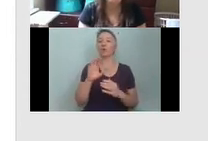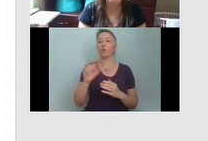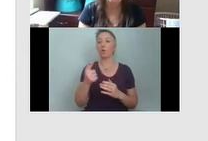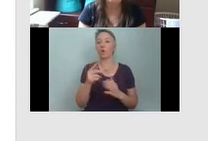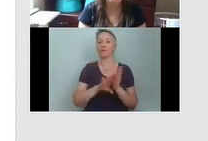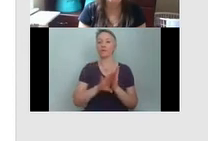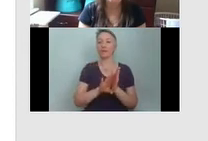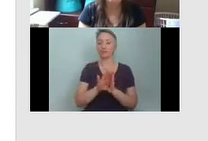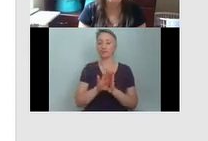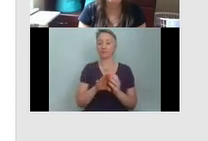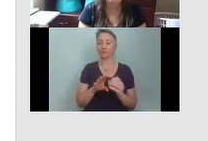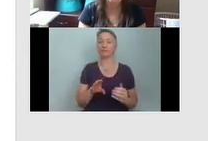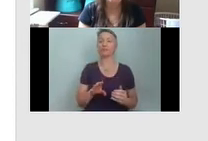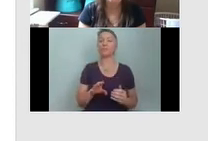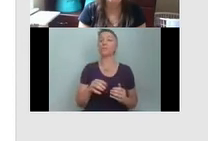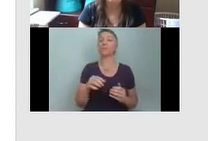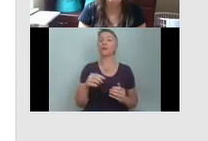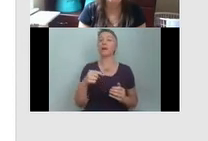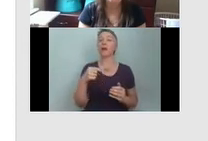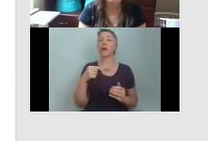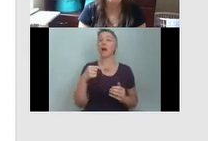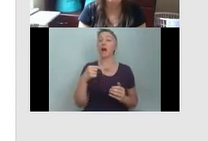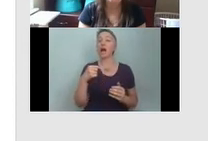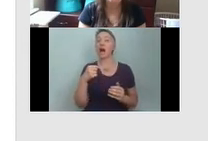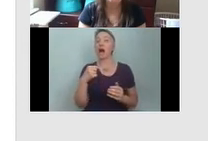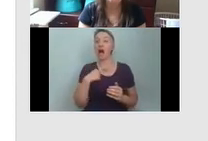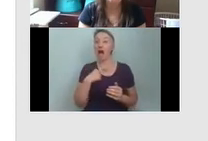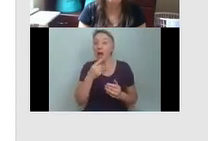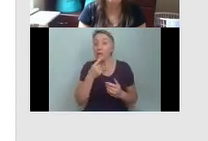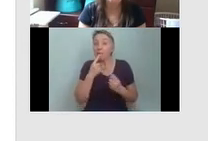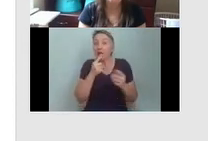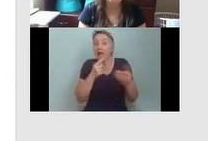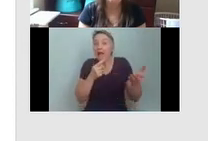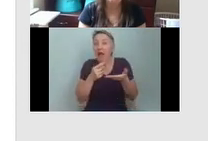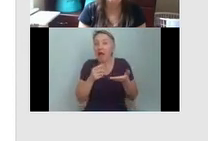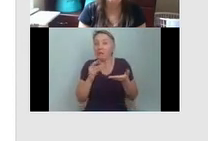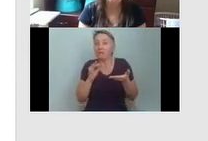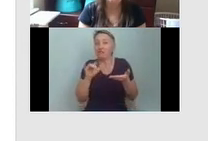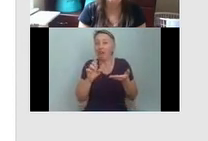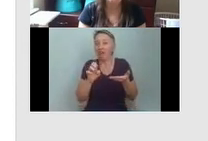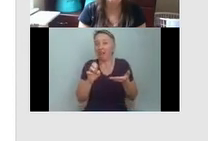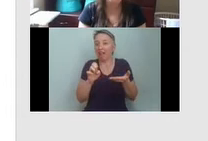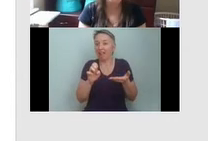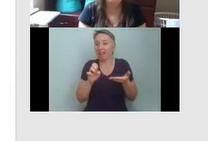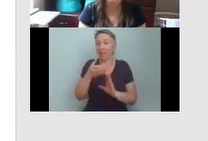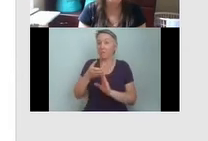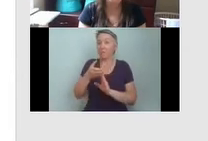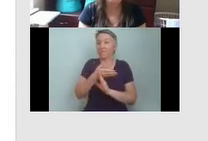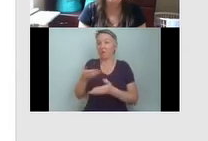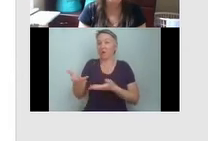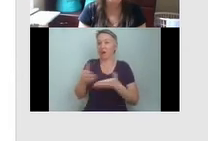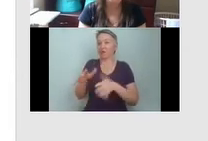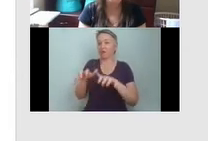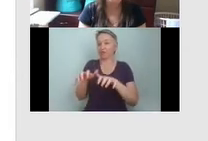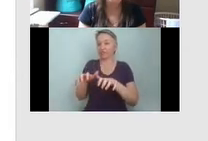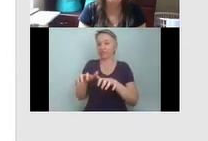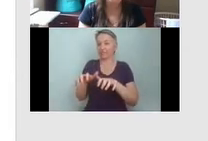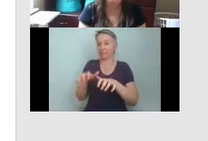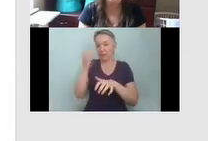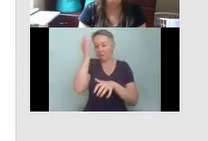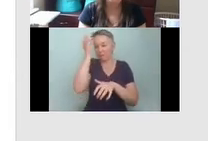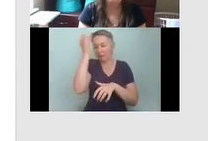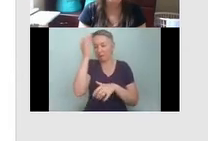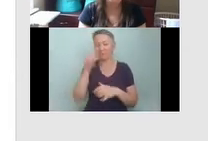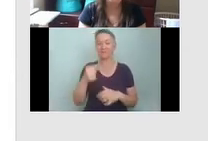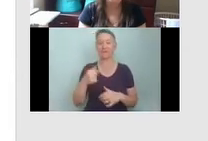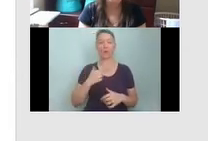I was able to get Michelle in under the wire with regard to before they froze all of the hiring. And I'm so glad that